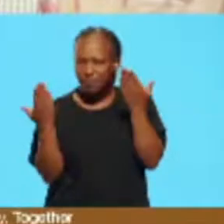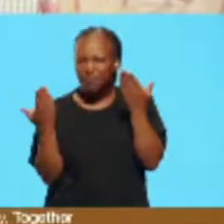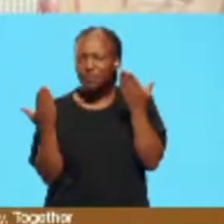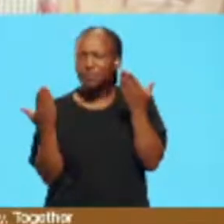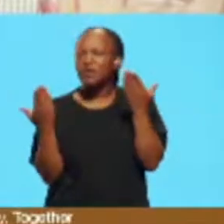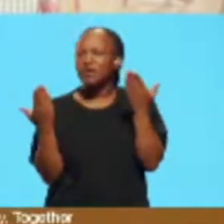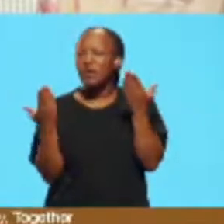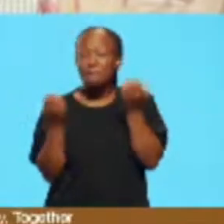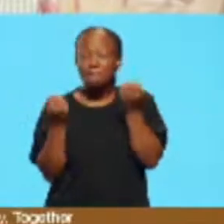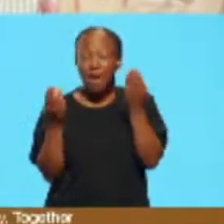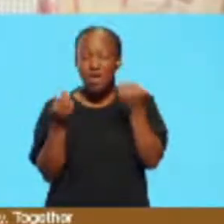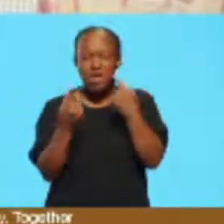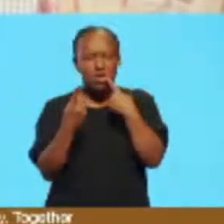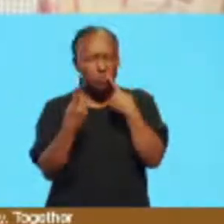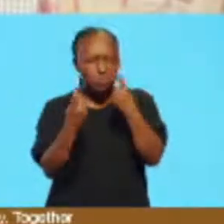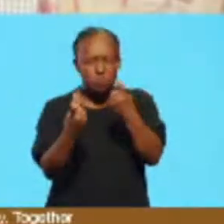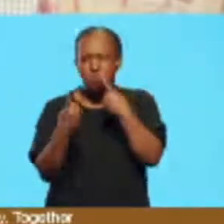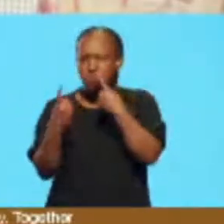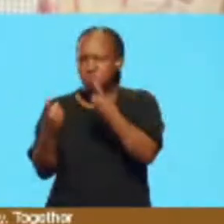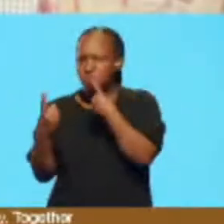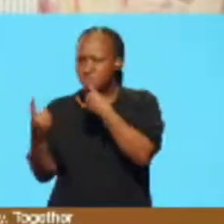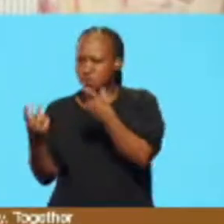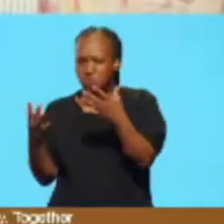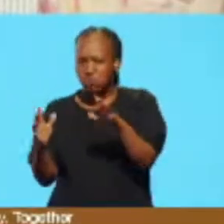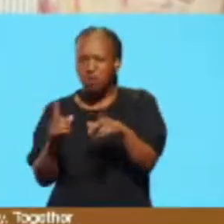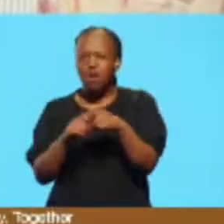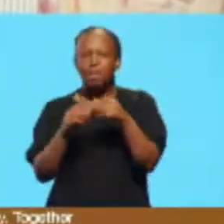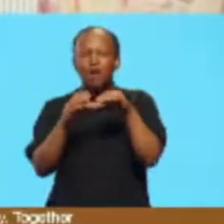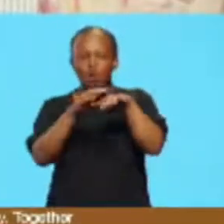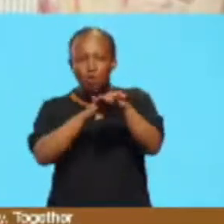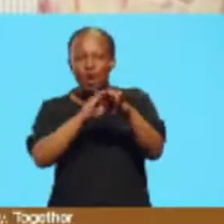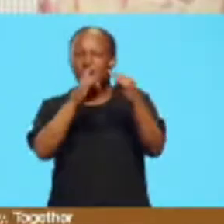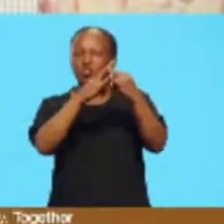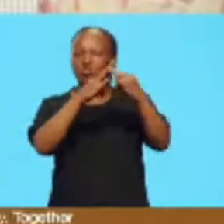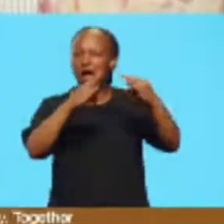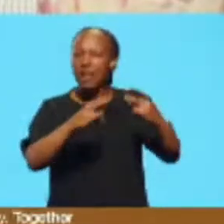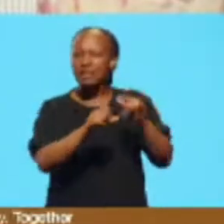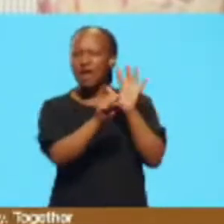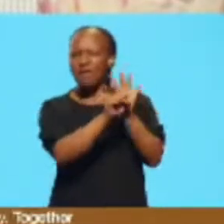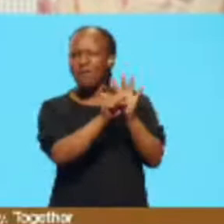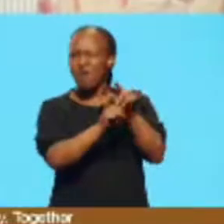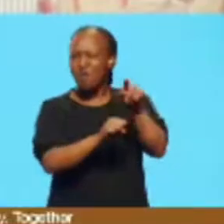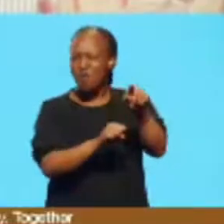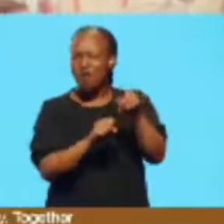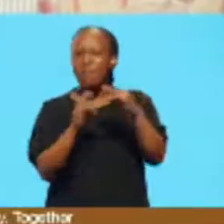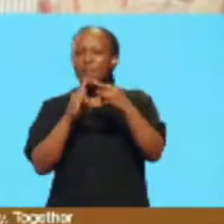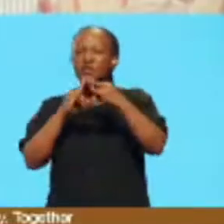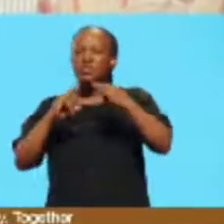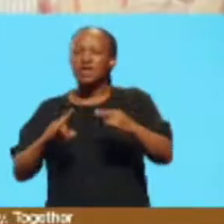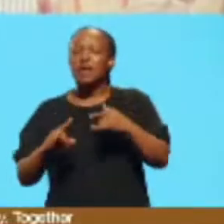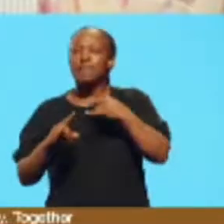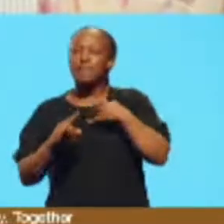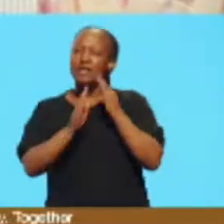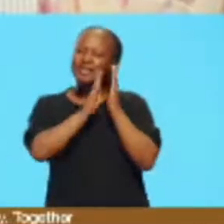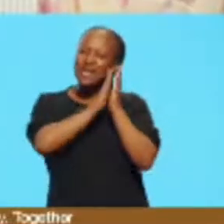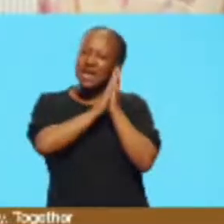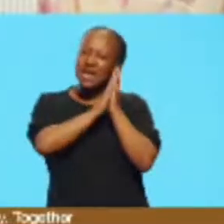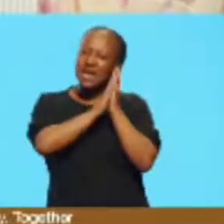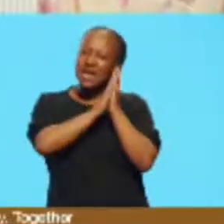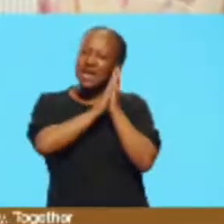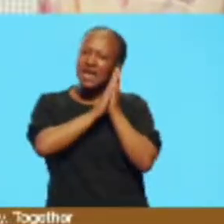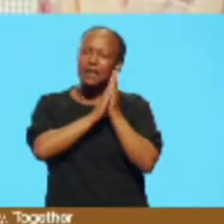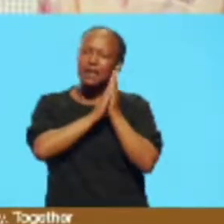kind of complaints that you may get from your, or I went to a shelter was full, or I went to a shelter, I slept on the floor. So those are the kind of issues